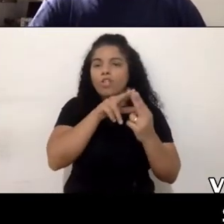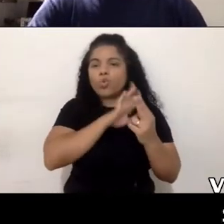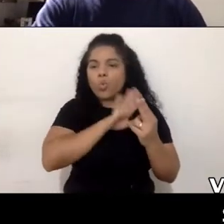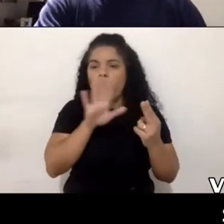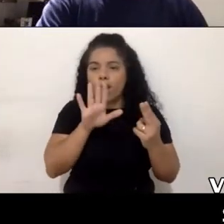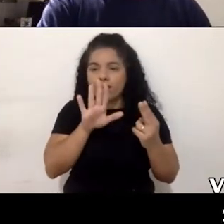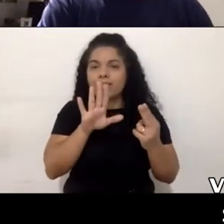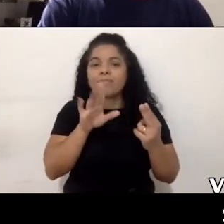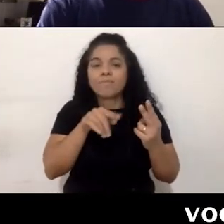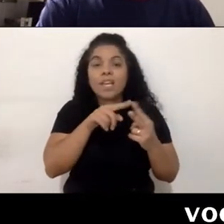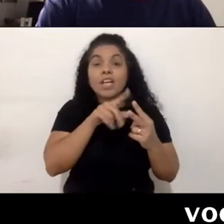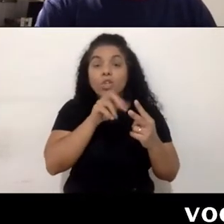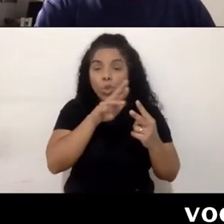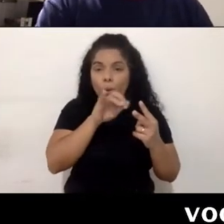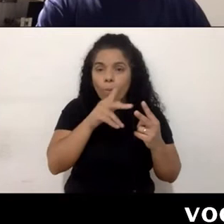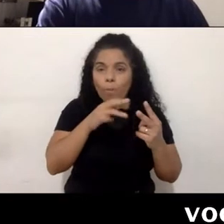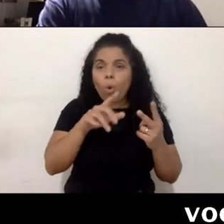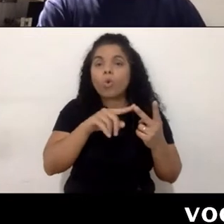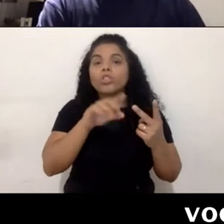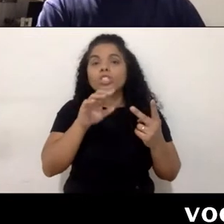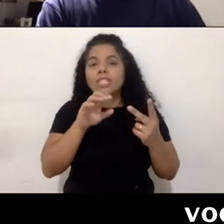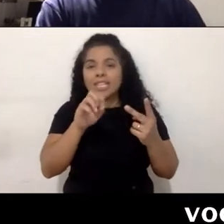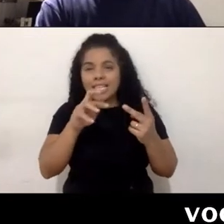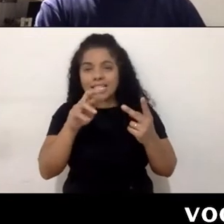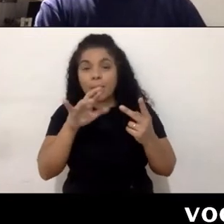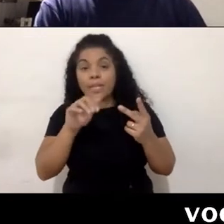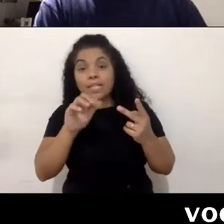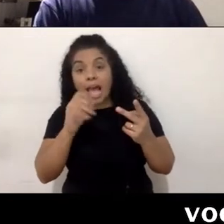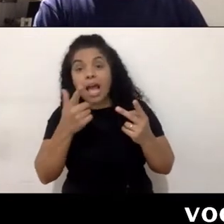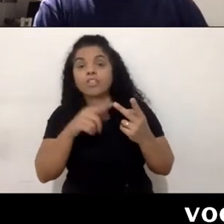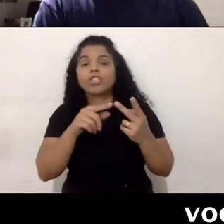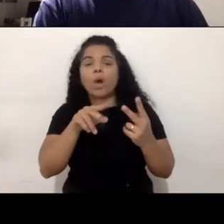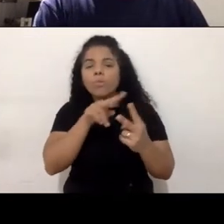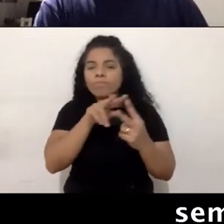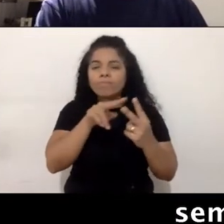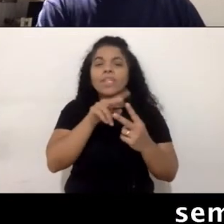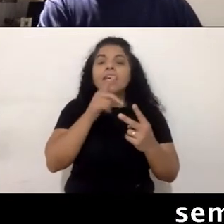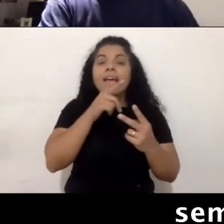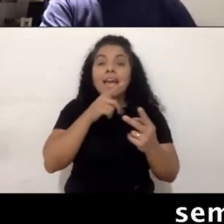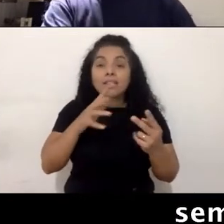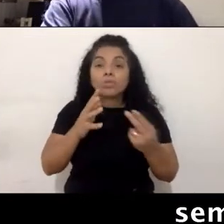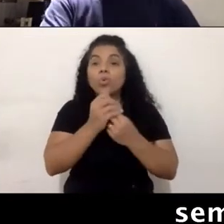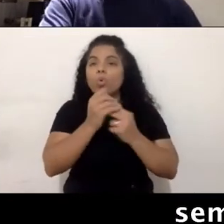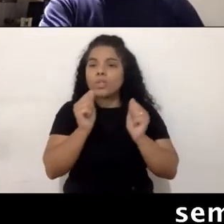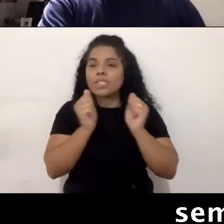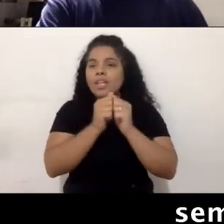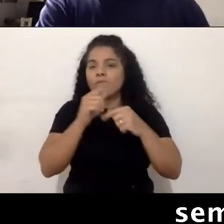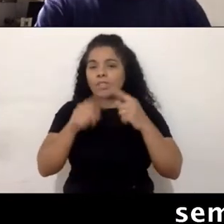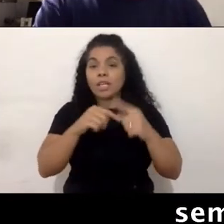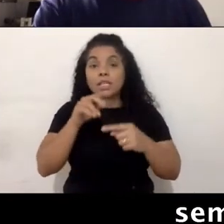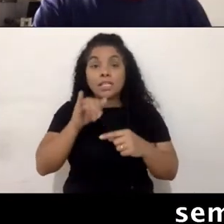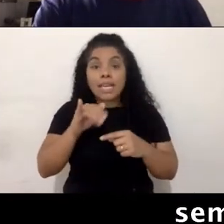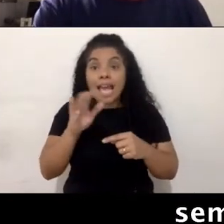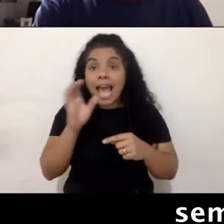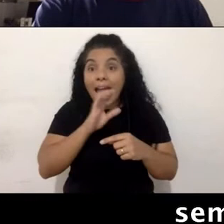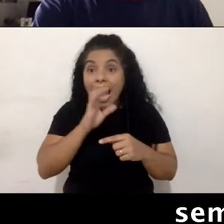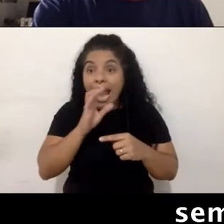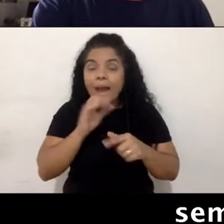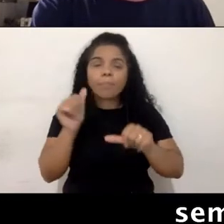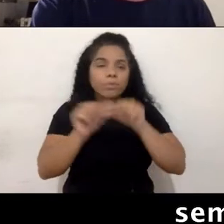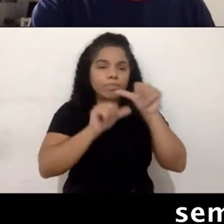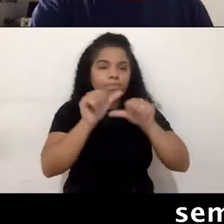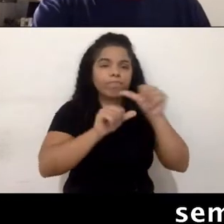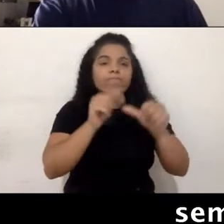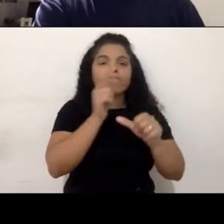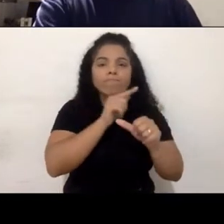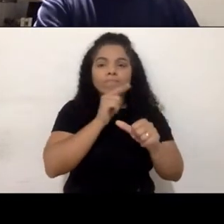mutually reinforcing. So the faster you can make a change, and that you can make it reliably without having failures and those